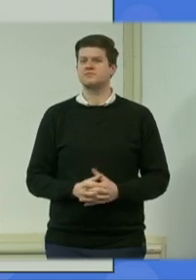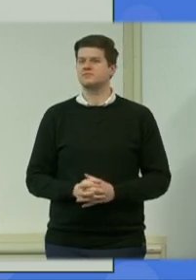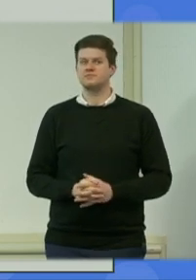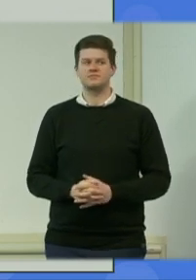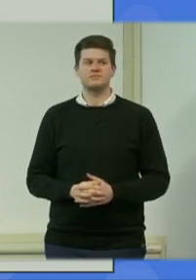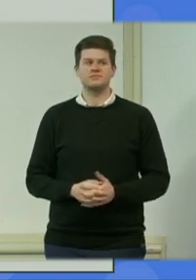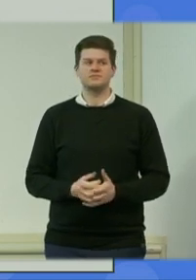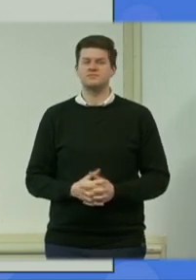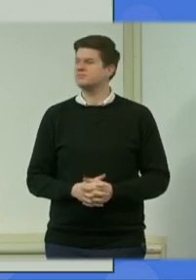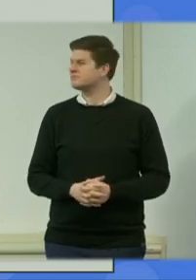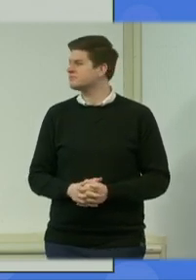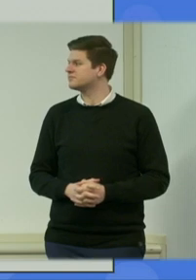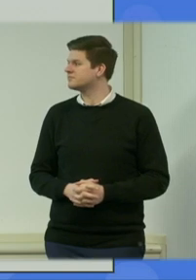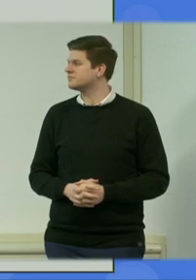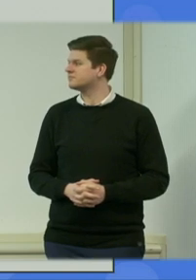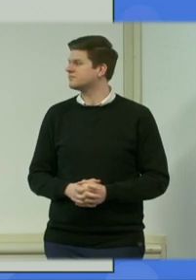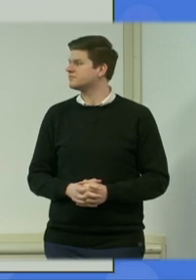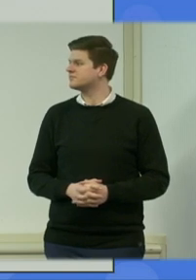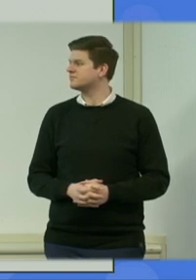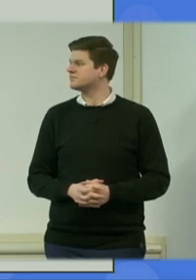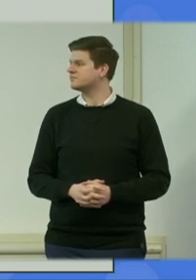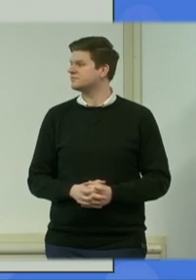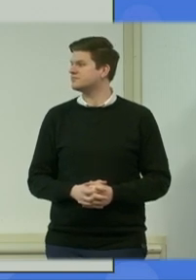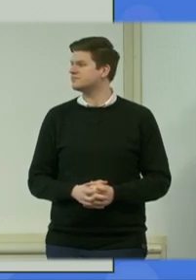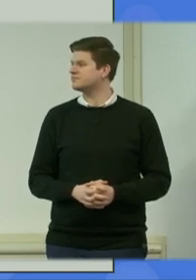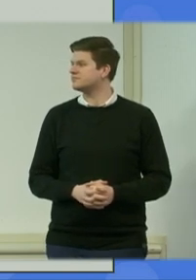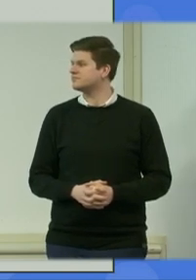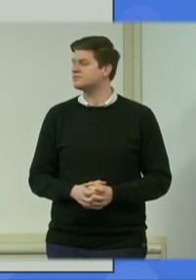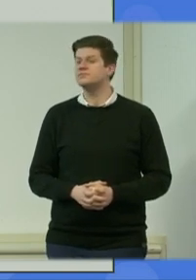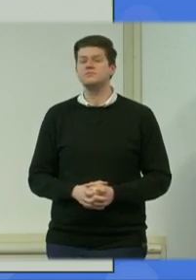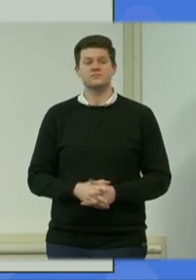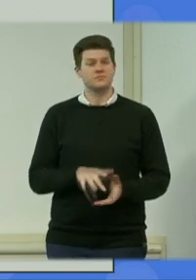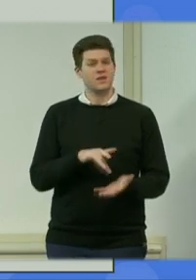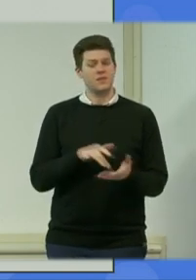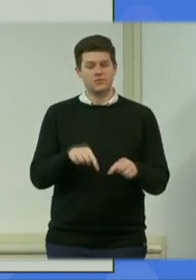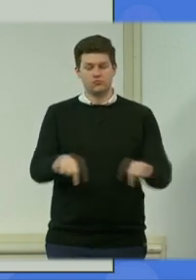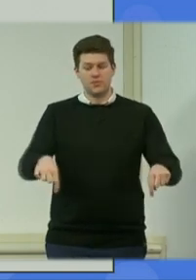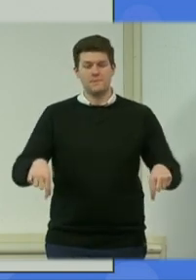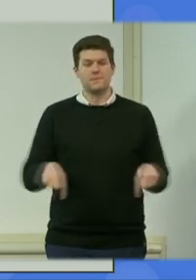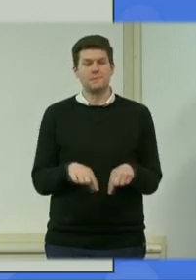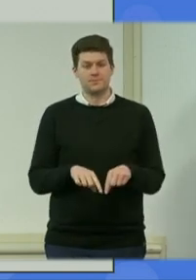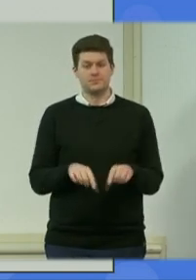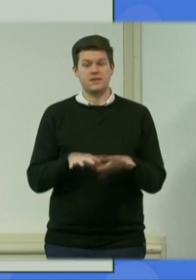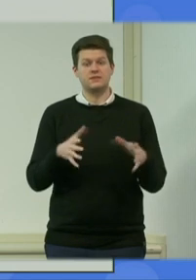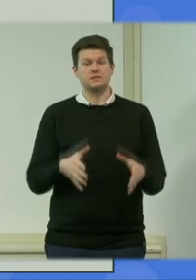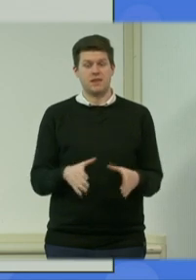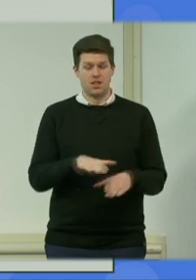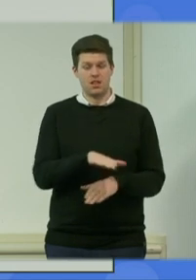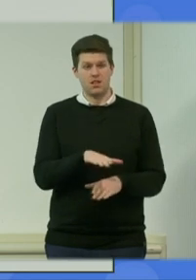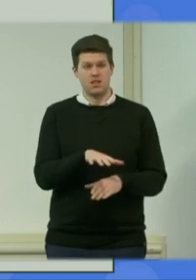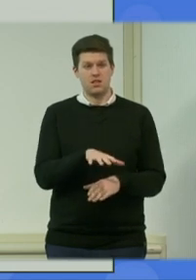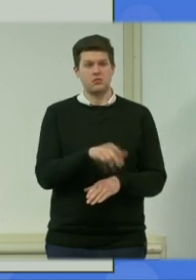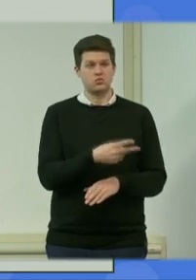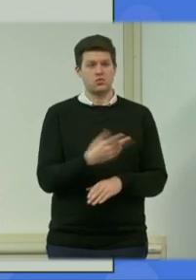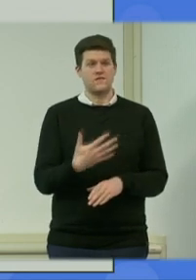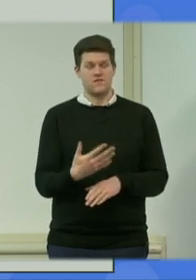I got a lot louder. thank you for flagging that. If you're in the main room, your tables 2, 5, 4, 8, 11, please